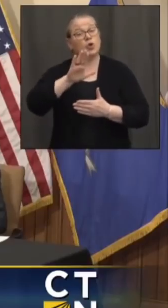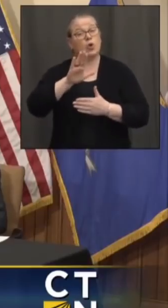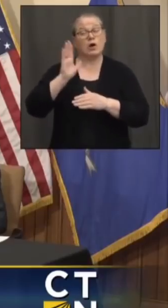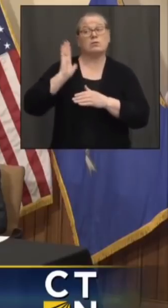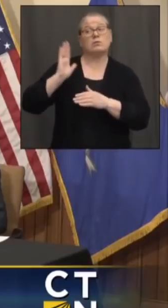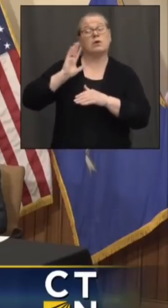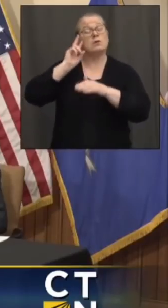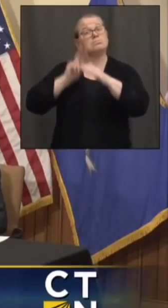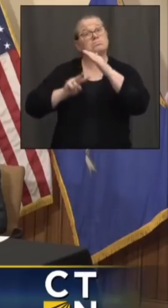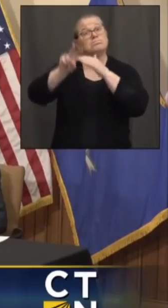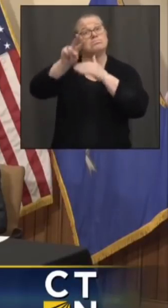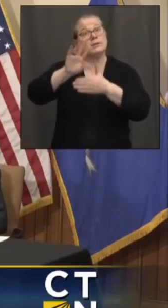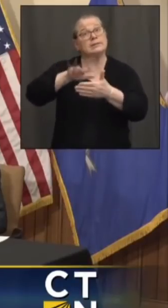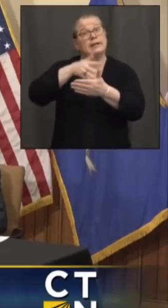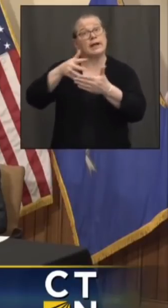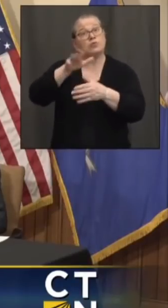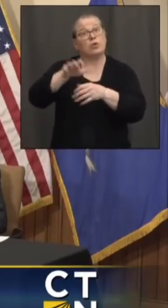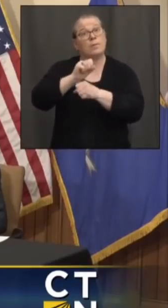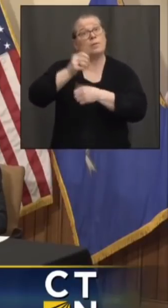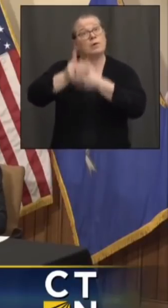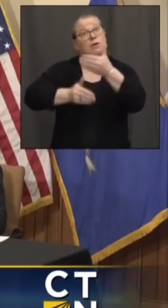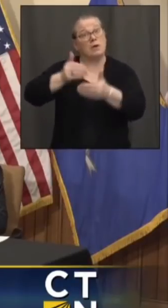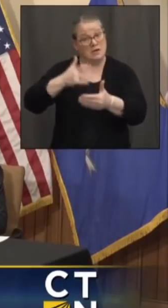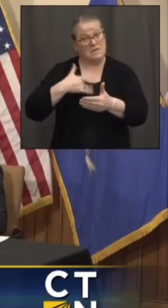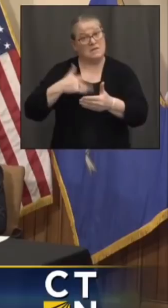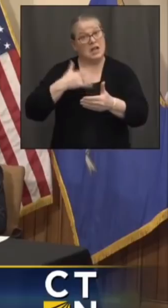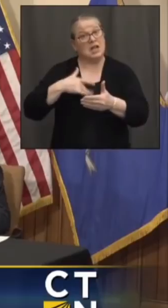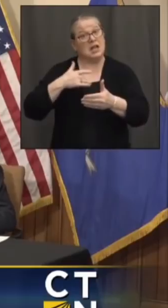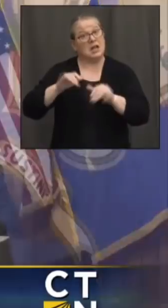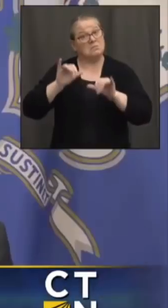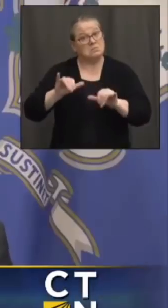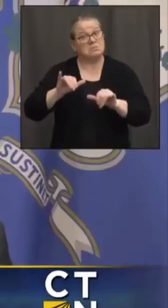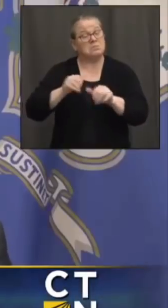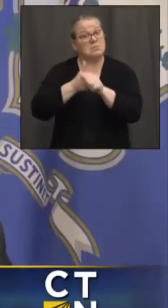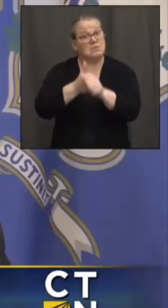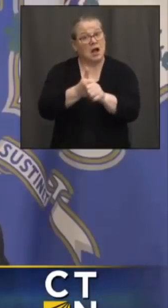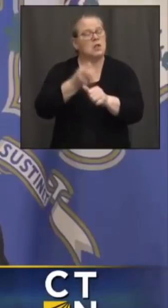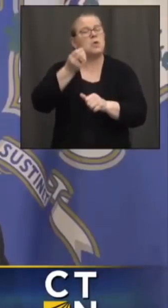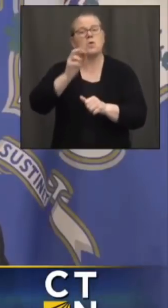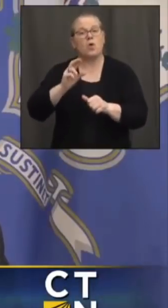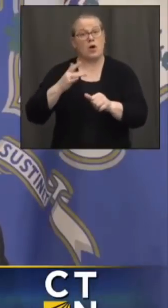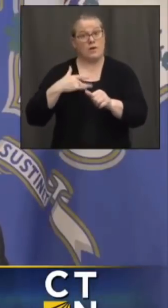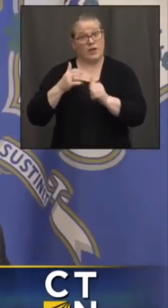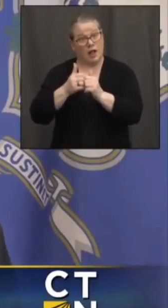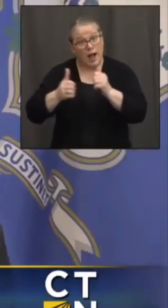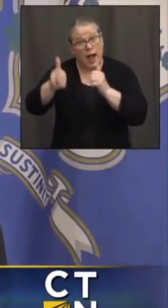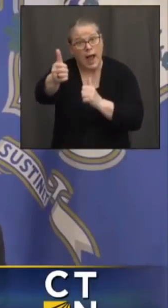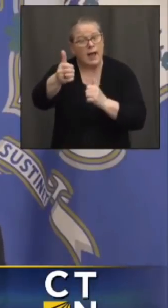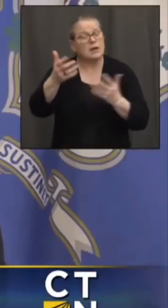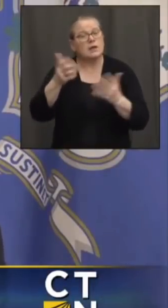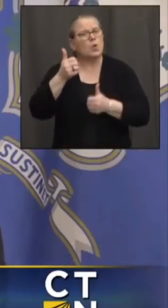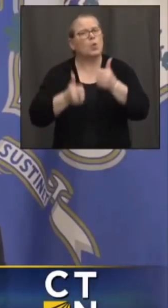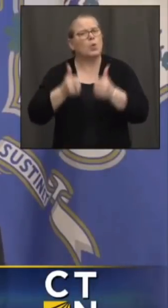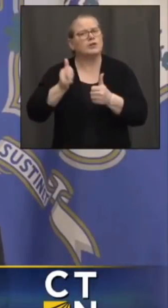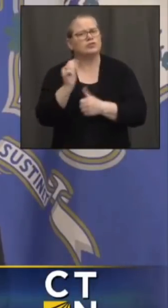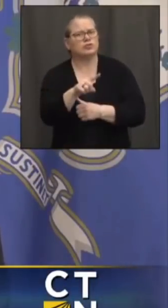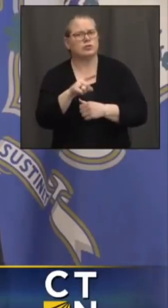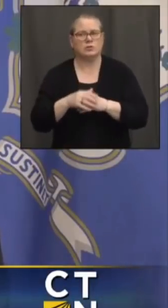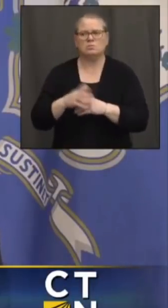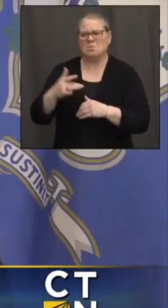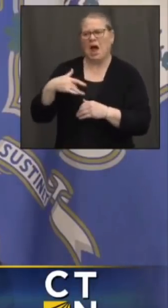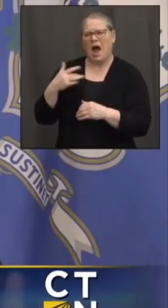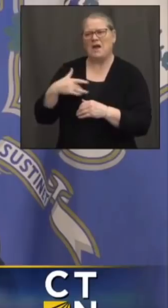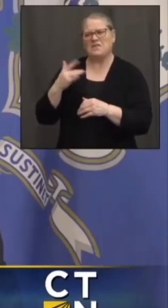looking at when the vaccine first became available? I think we're on schedule. I think this is what we projected. Obviously, we had a couple of